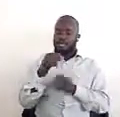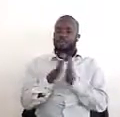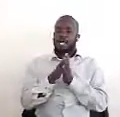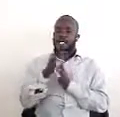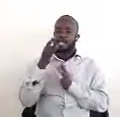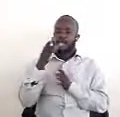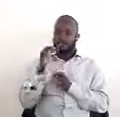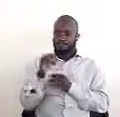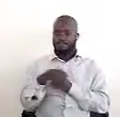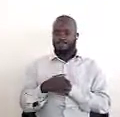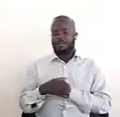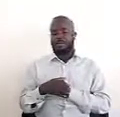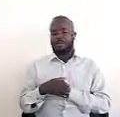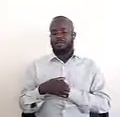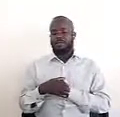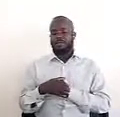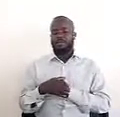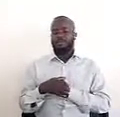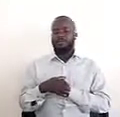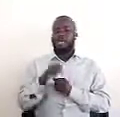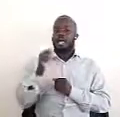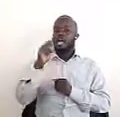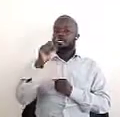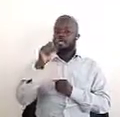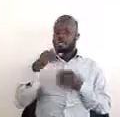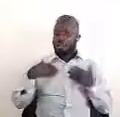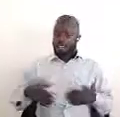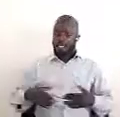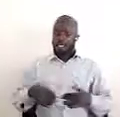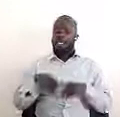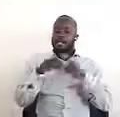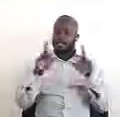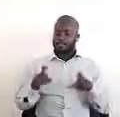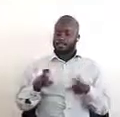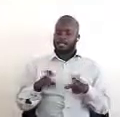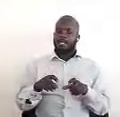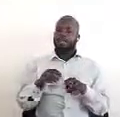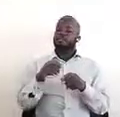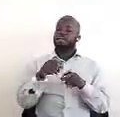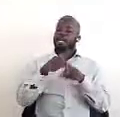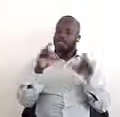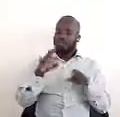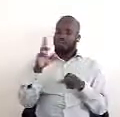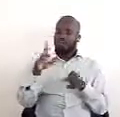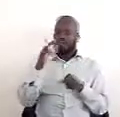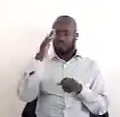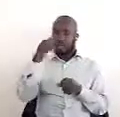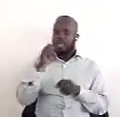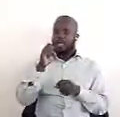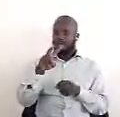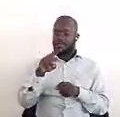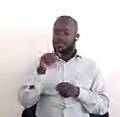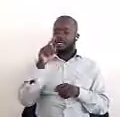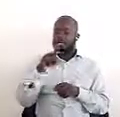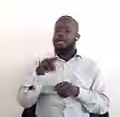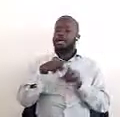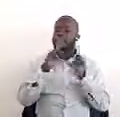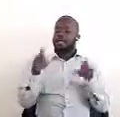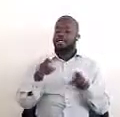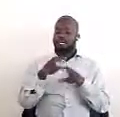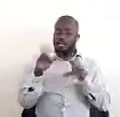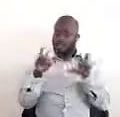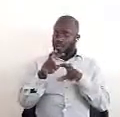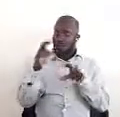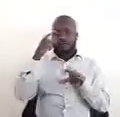and saliva. An antibody test is the most common type of test used to diagnose HIV.